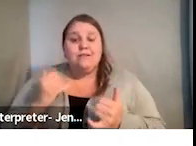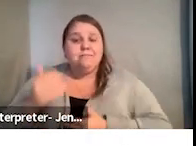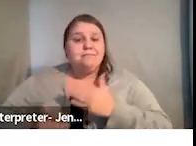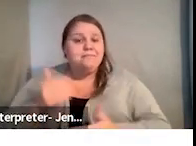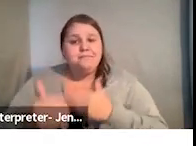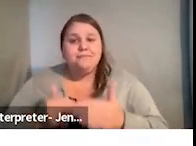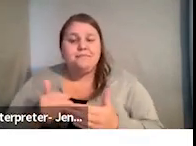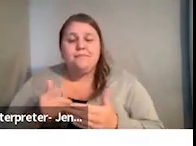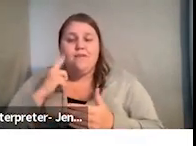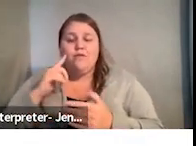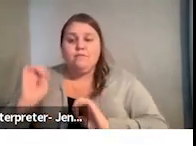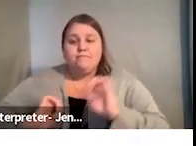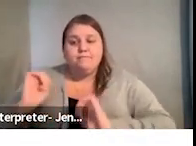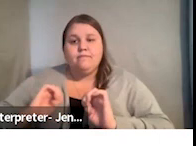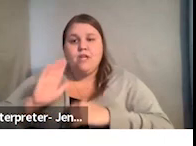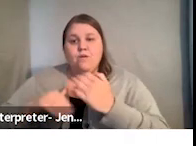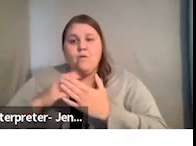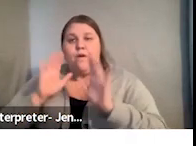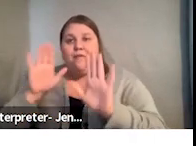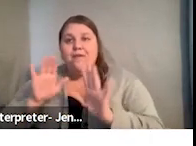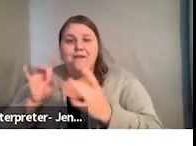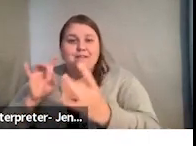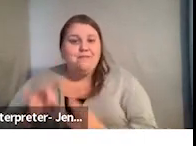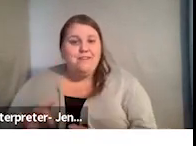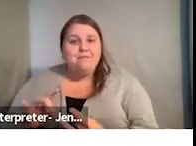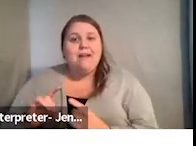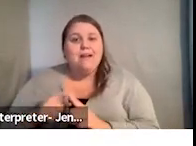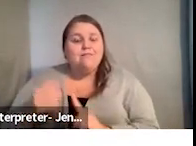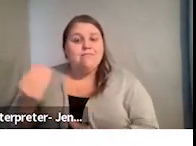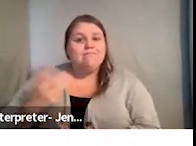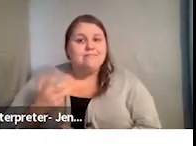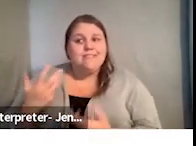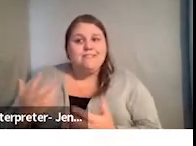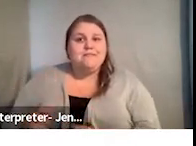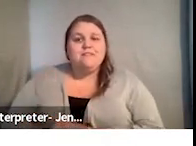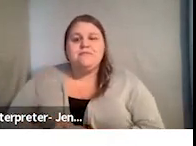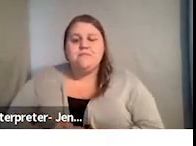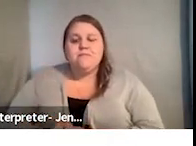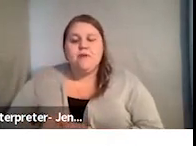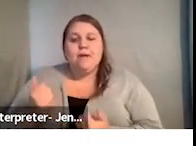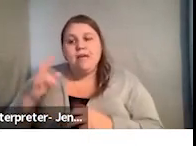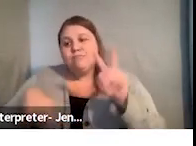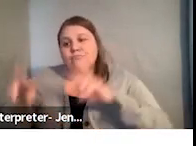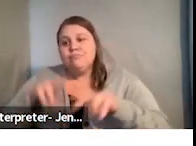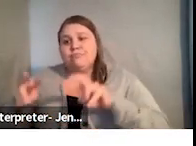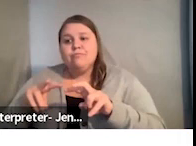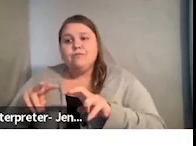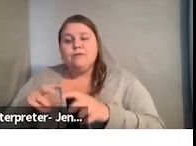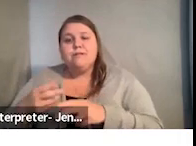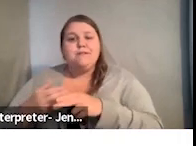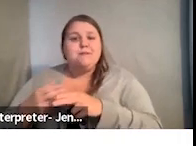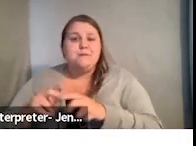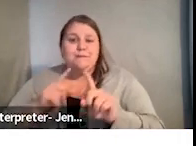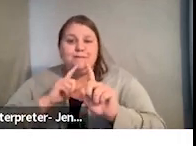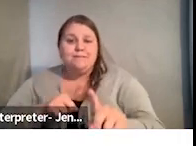of evaluating all of the wonderful feedback that everyone gave us, taking a look at all of that, and we will be responding to all of